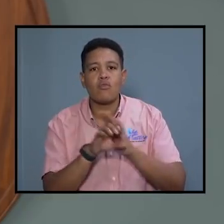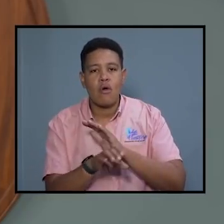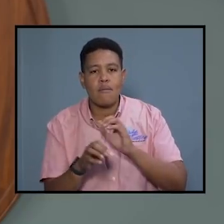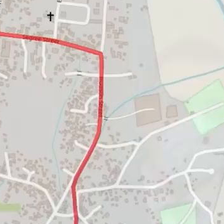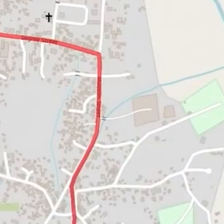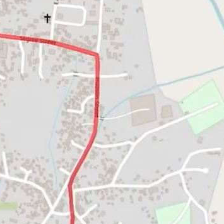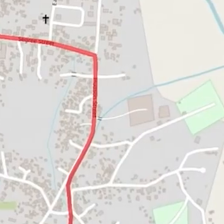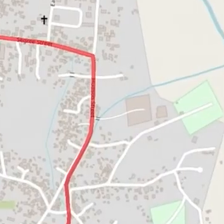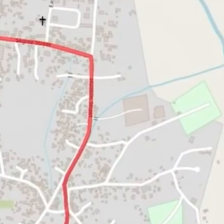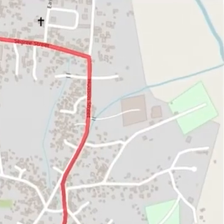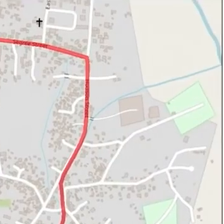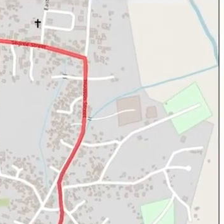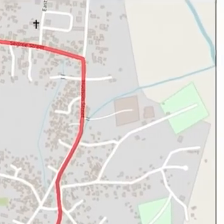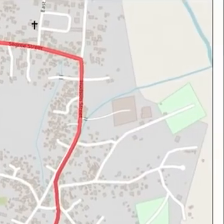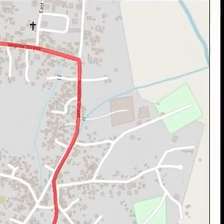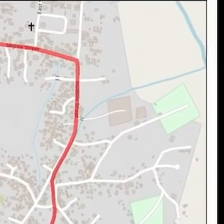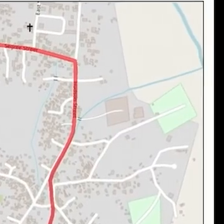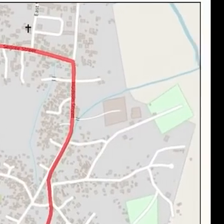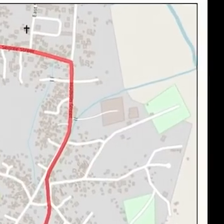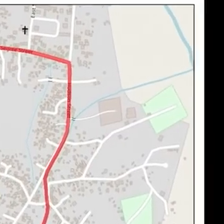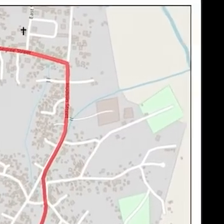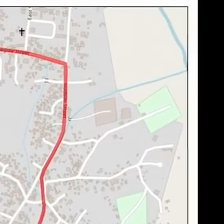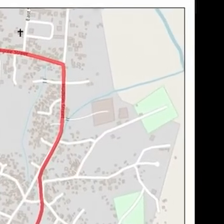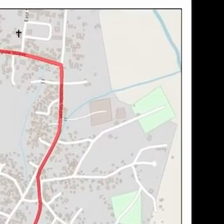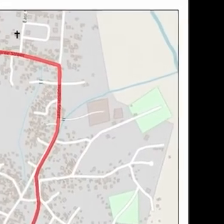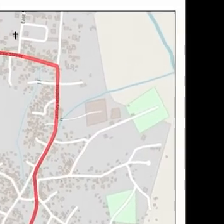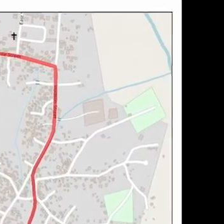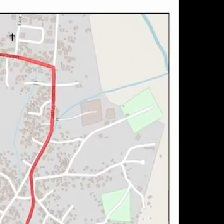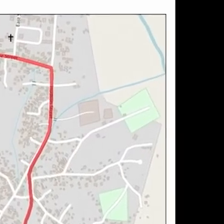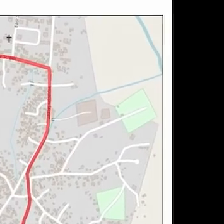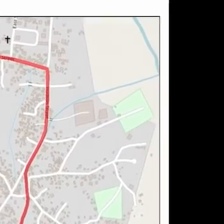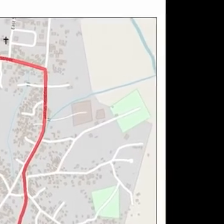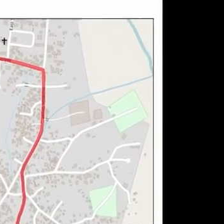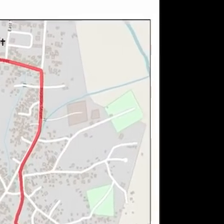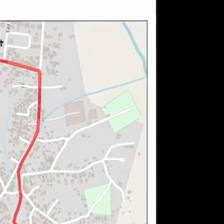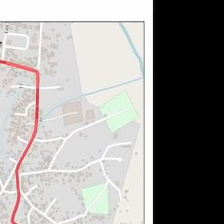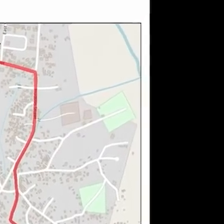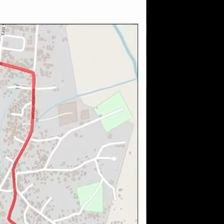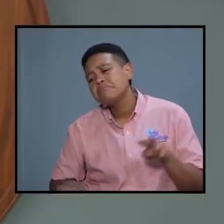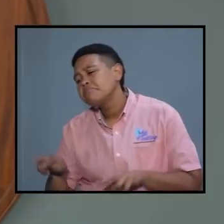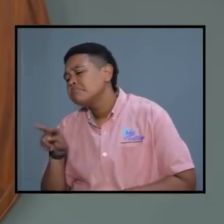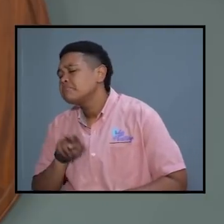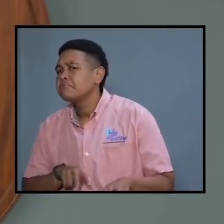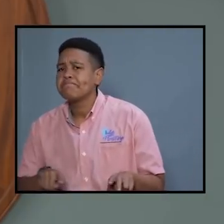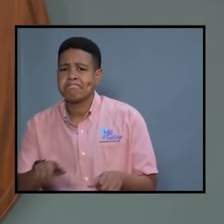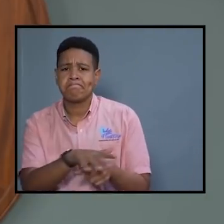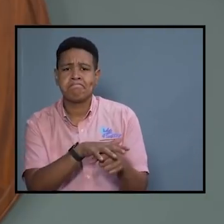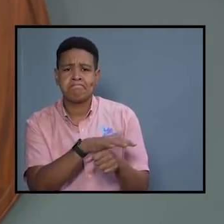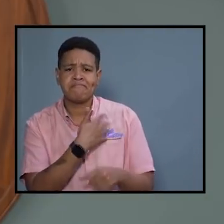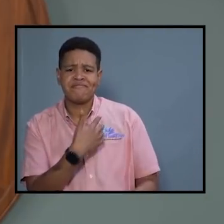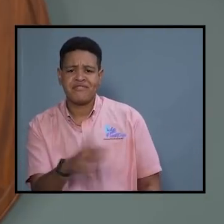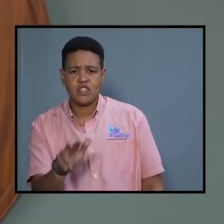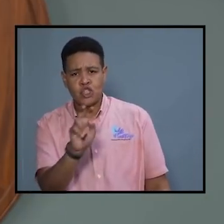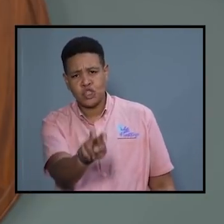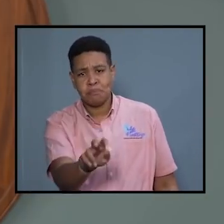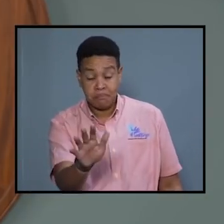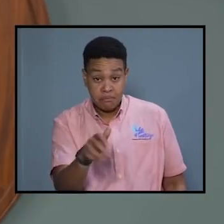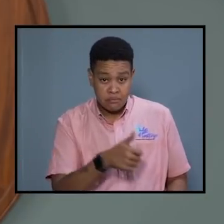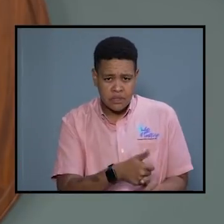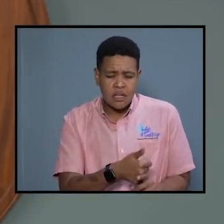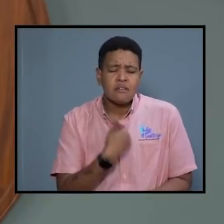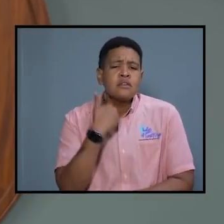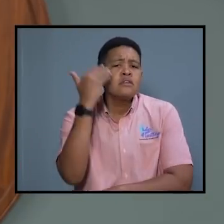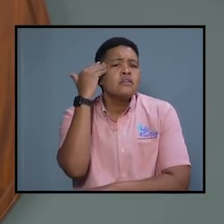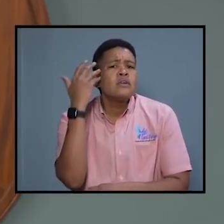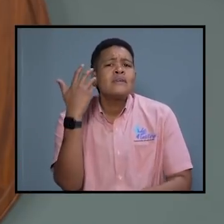Jamaica House. He says the communities include Russia, Darling Street, and Dexter Street. I am aware of the